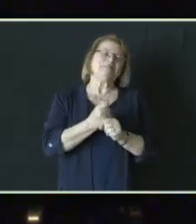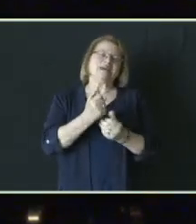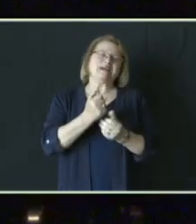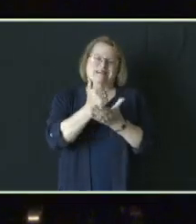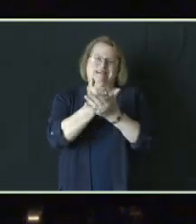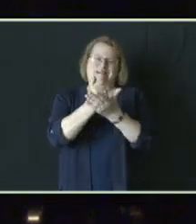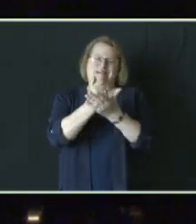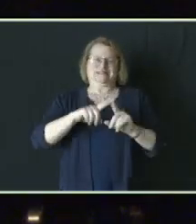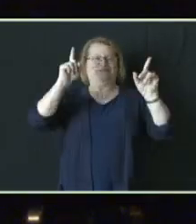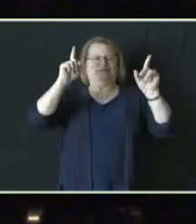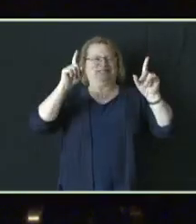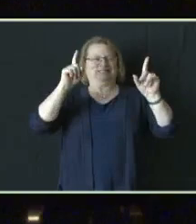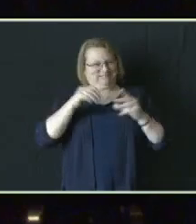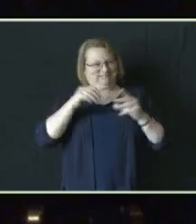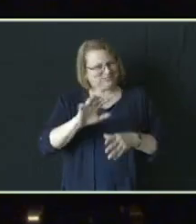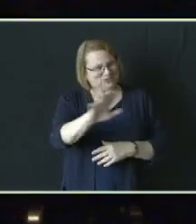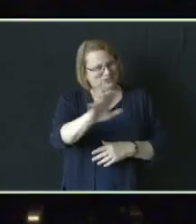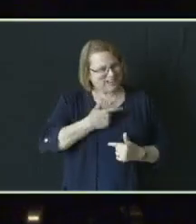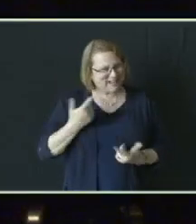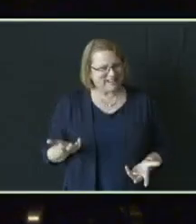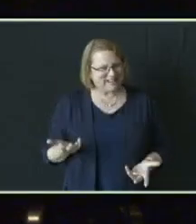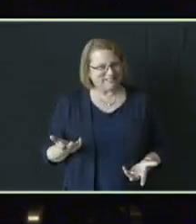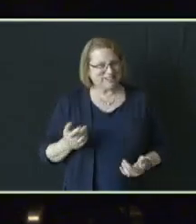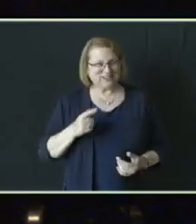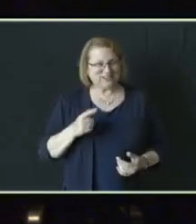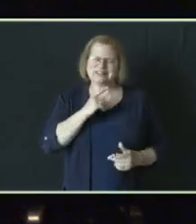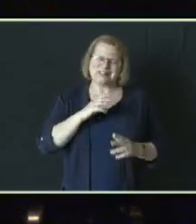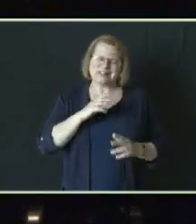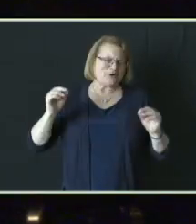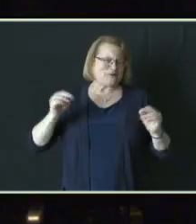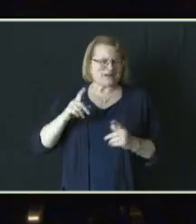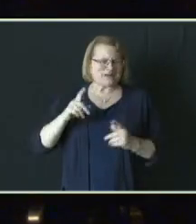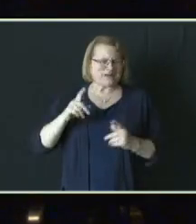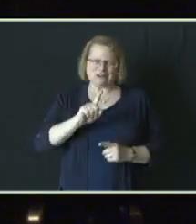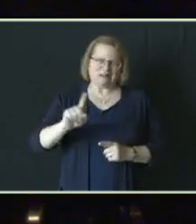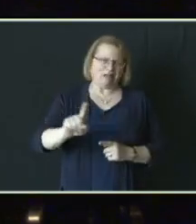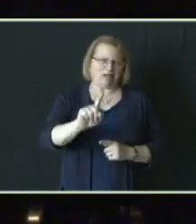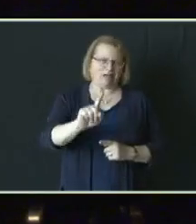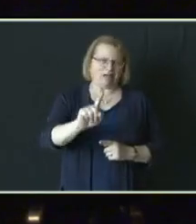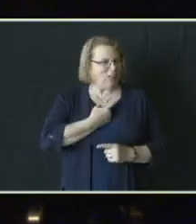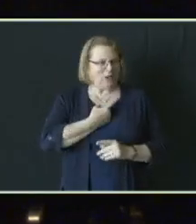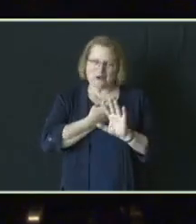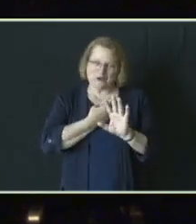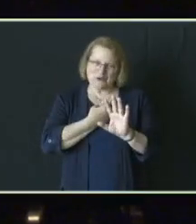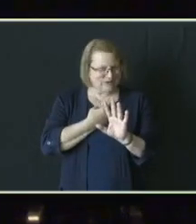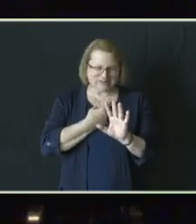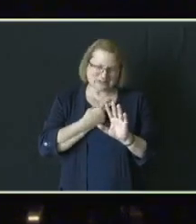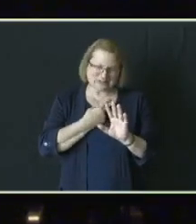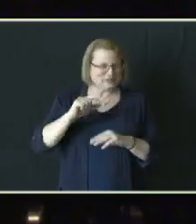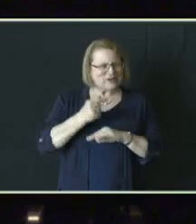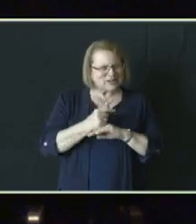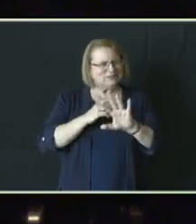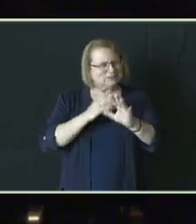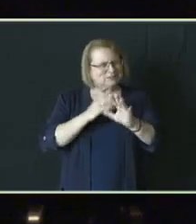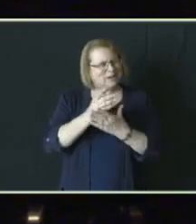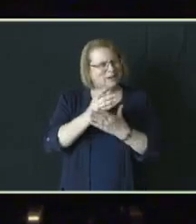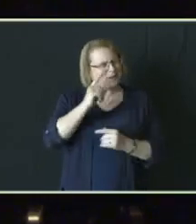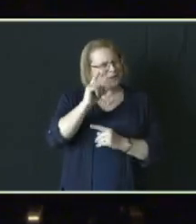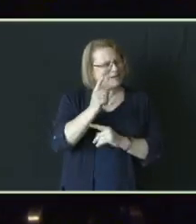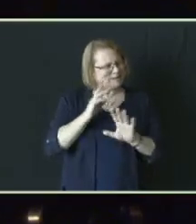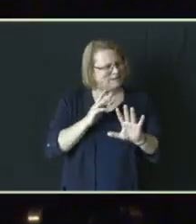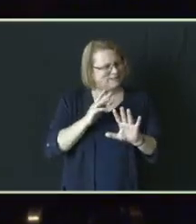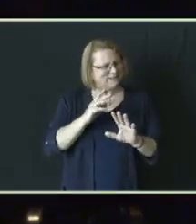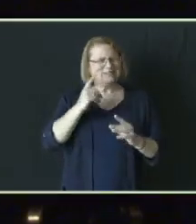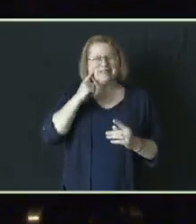lives. No one accomplishes much alone. Graduates, pause for a moment. Think about those that helped